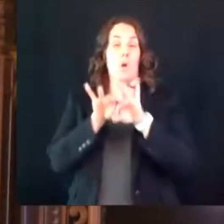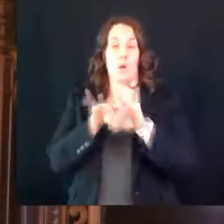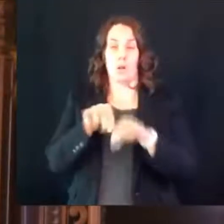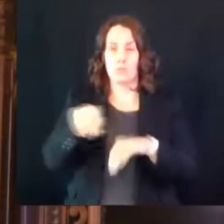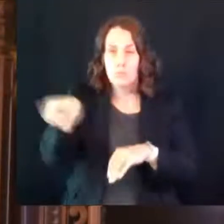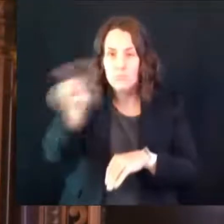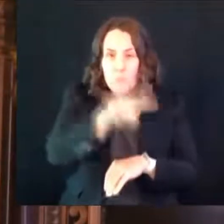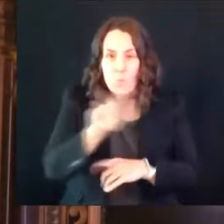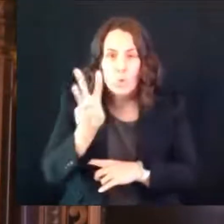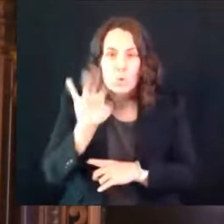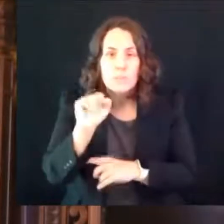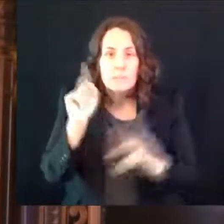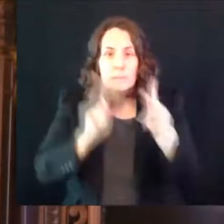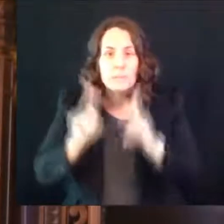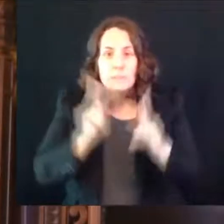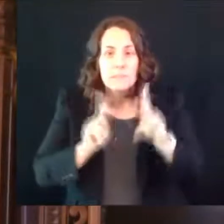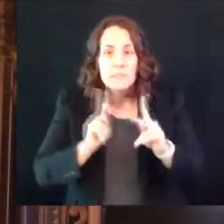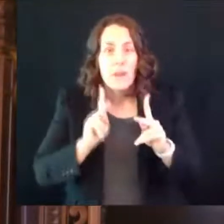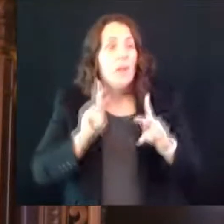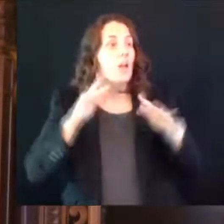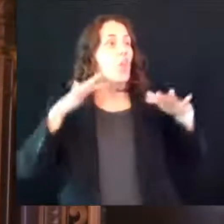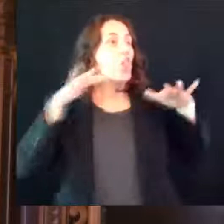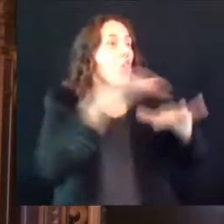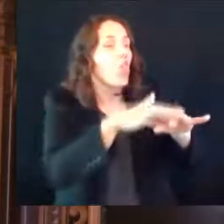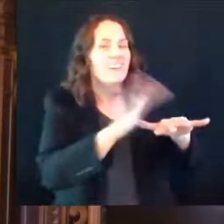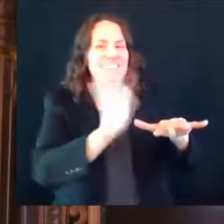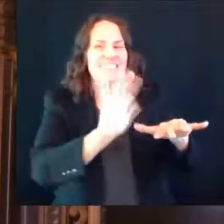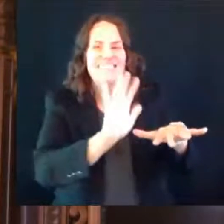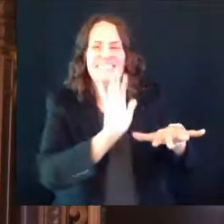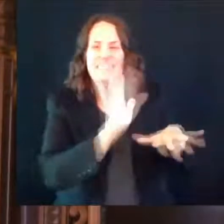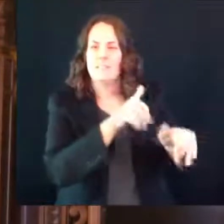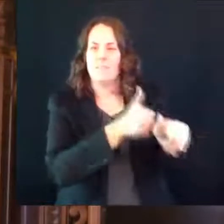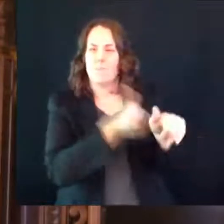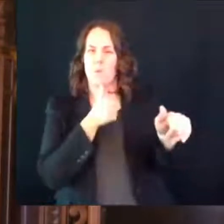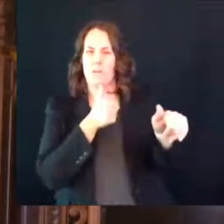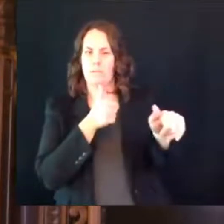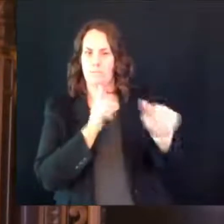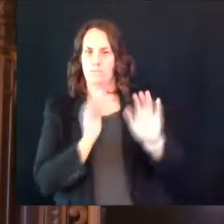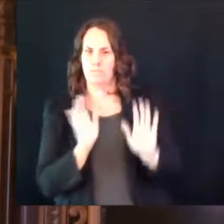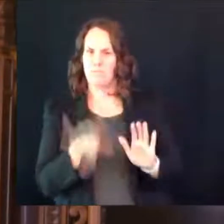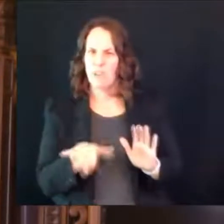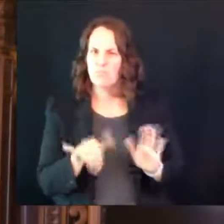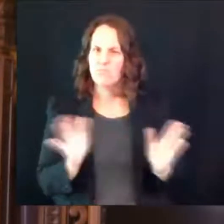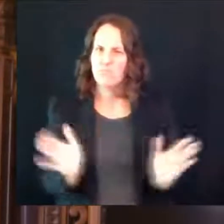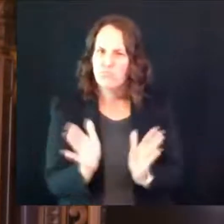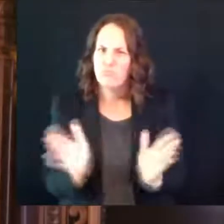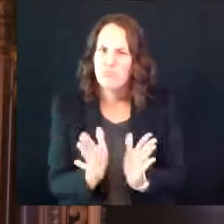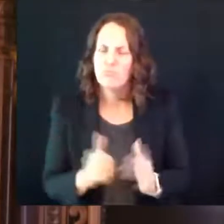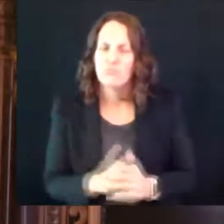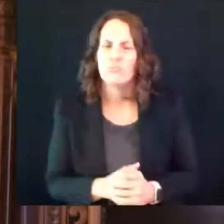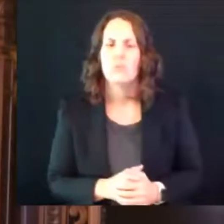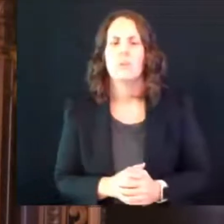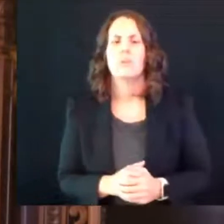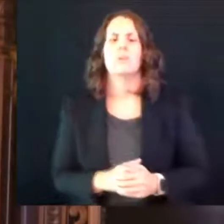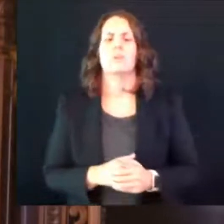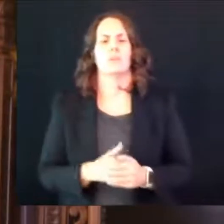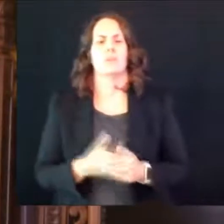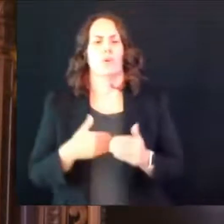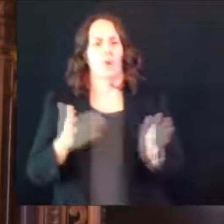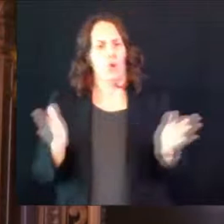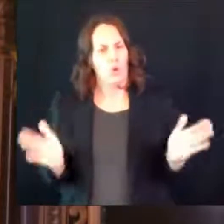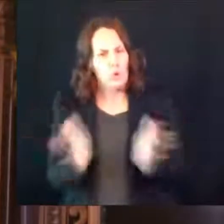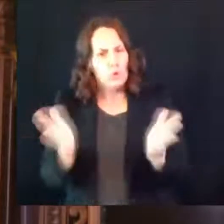COVID. We're also encouraging local authorities who can enforce the order to try and educate the public first. That said, where